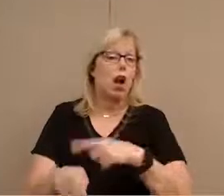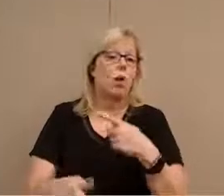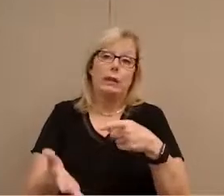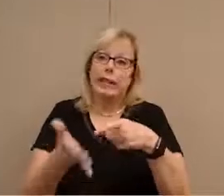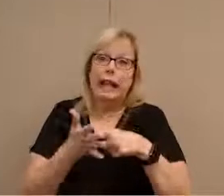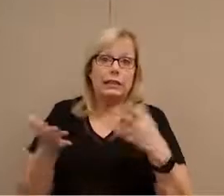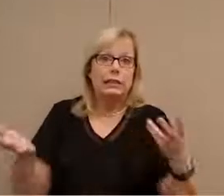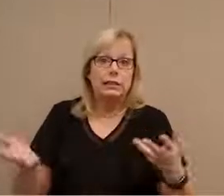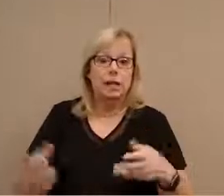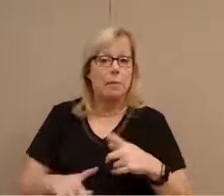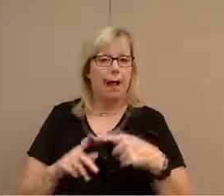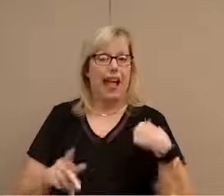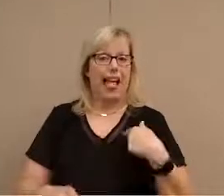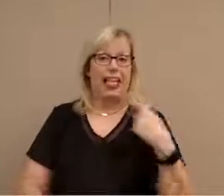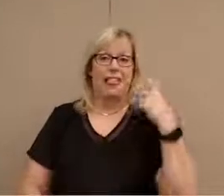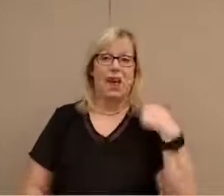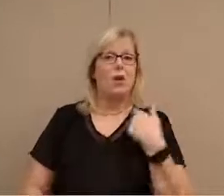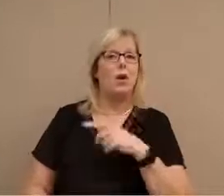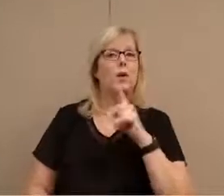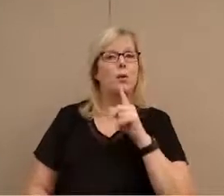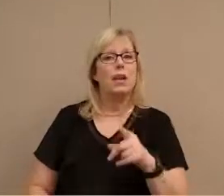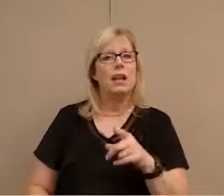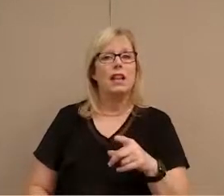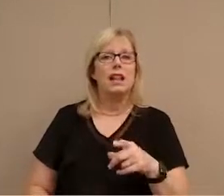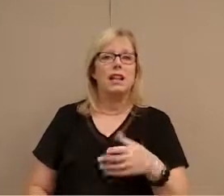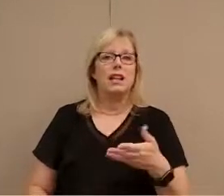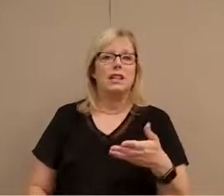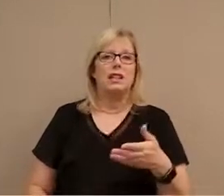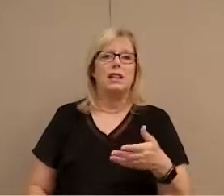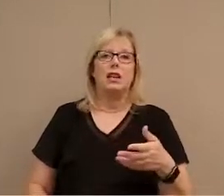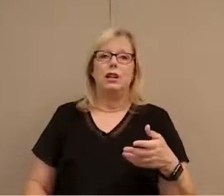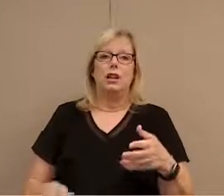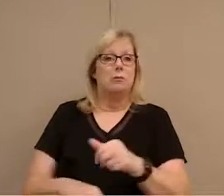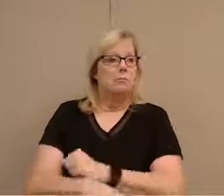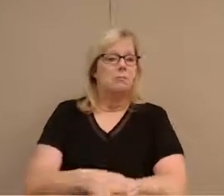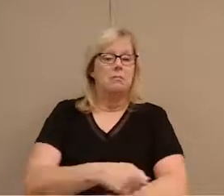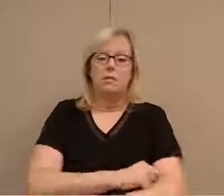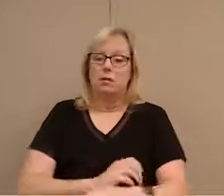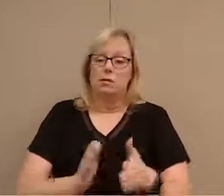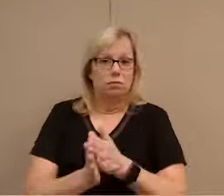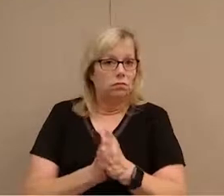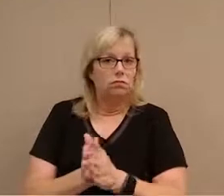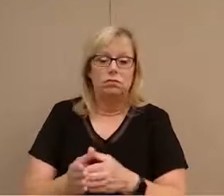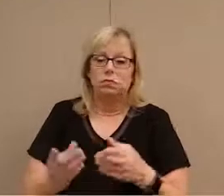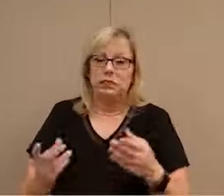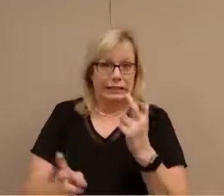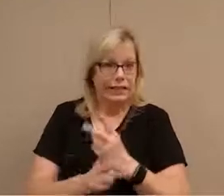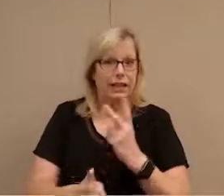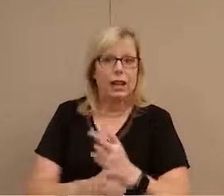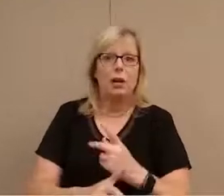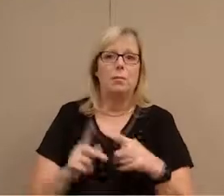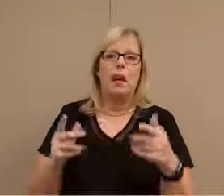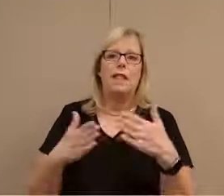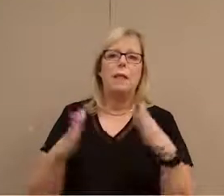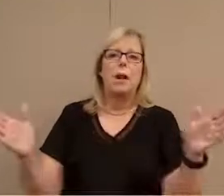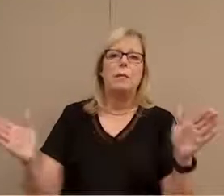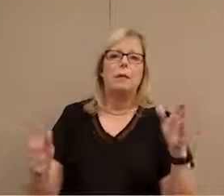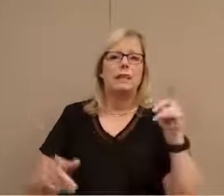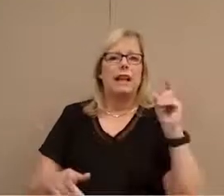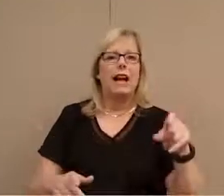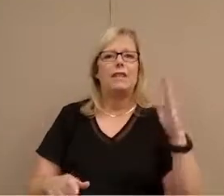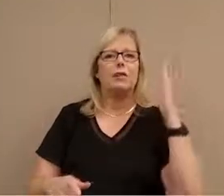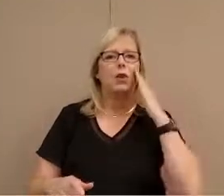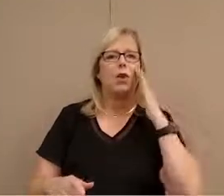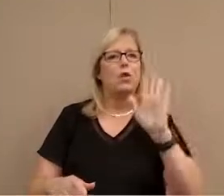is. But I think we are willing to play our role, and we will do that. I think the public also has to play